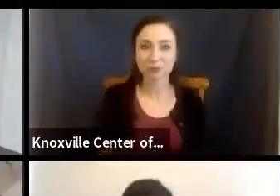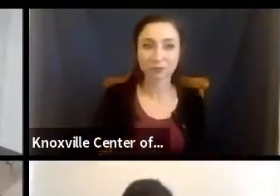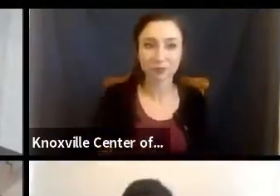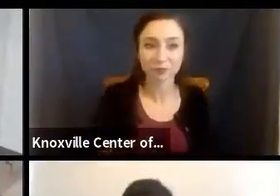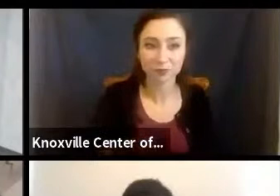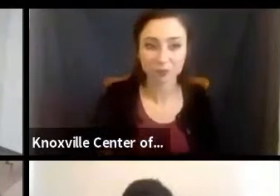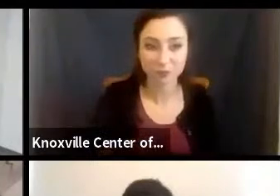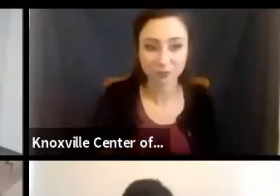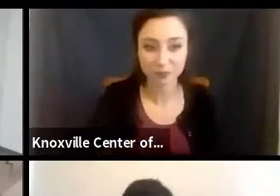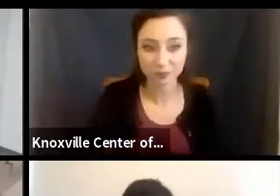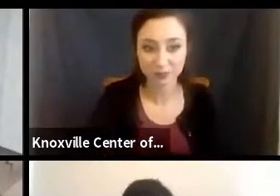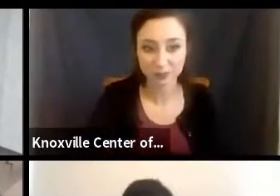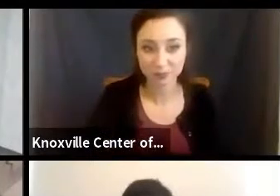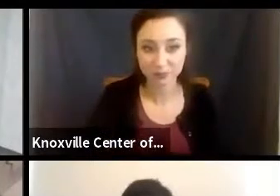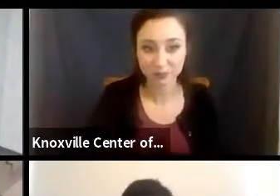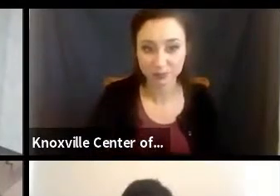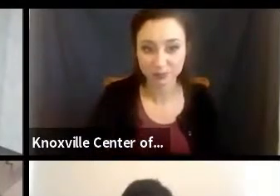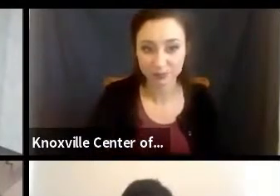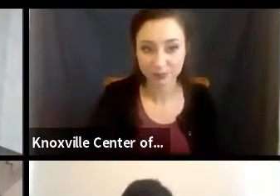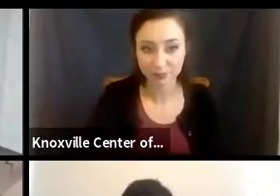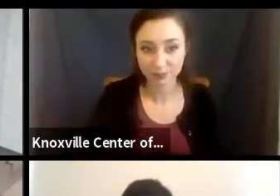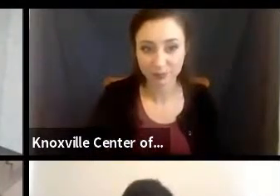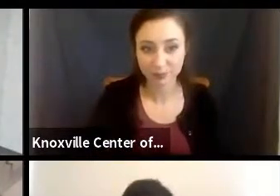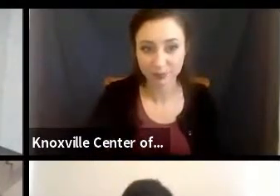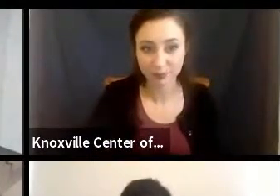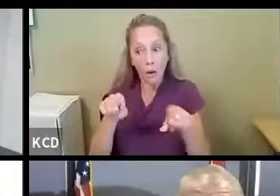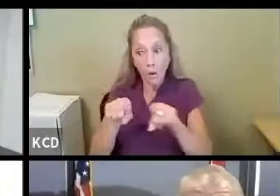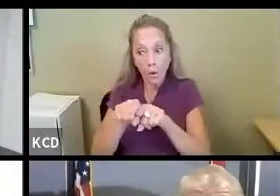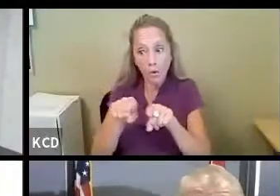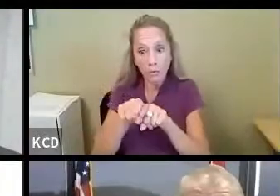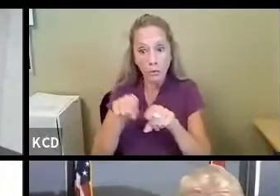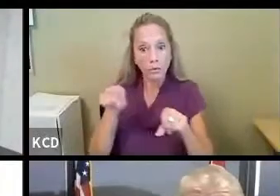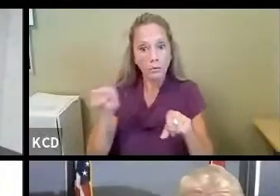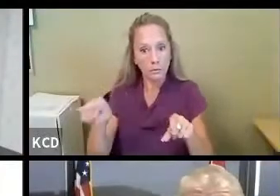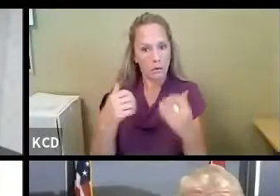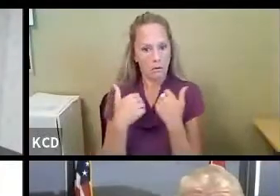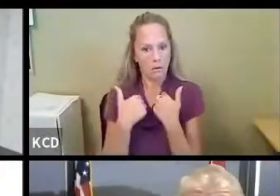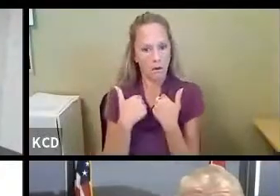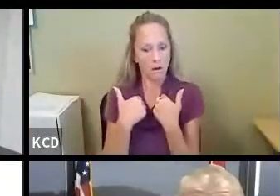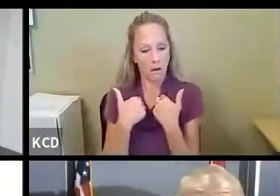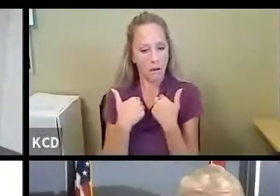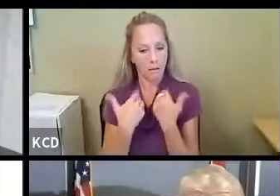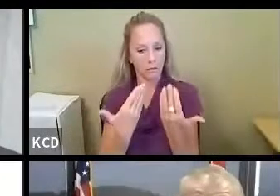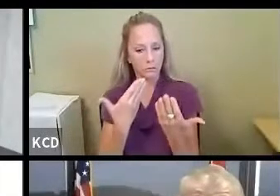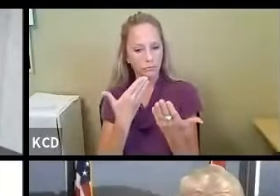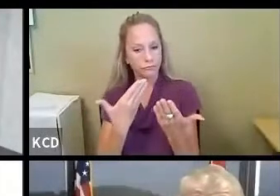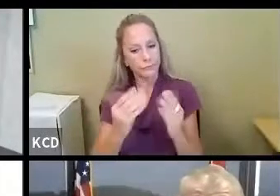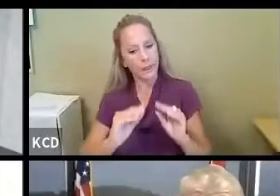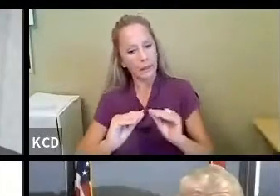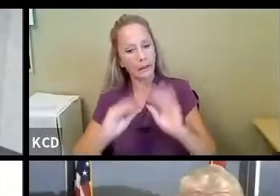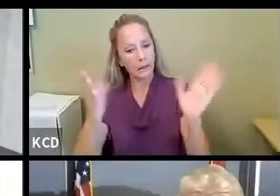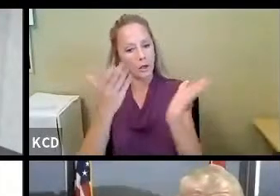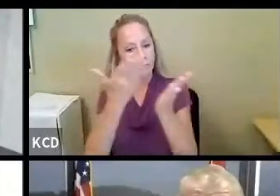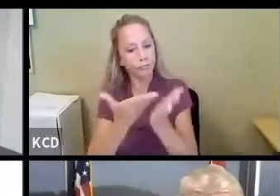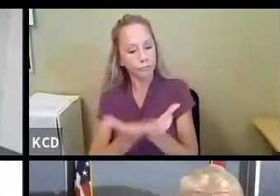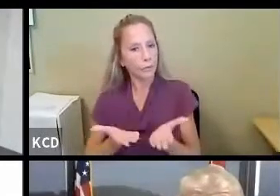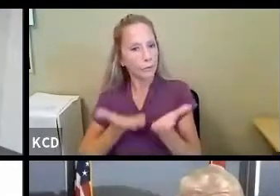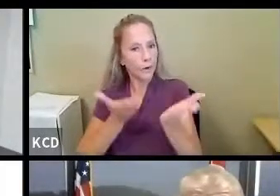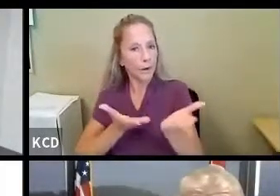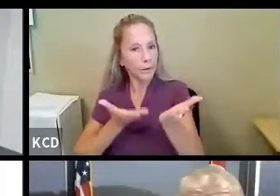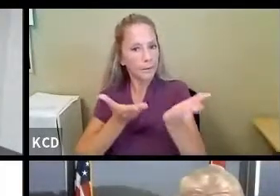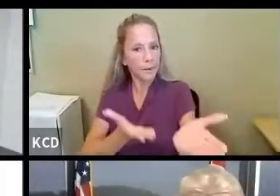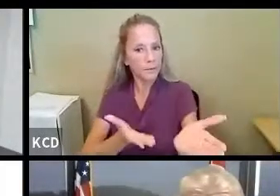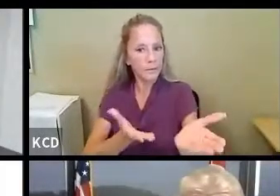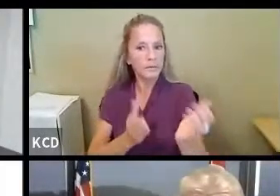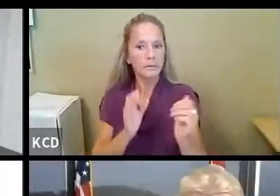testing we can do, the better. And also she had very, clear recommendations on, gatherings